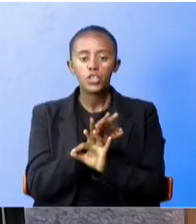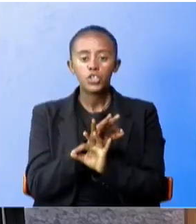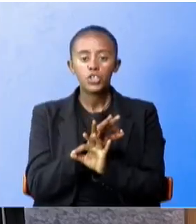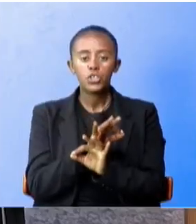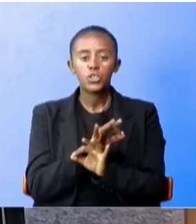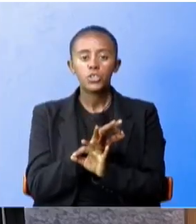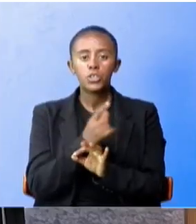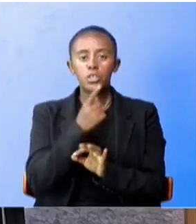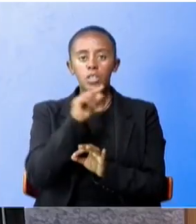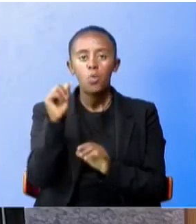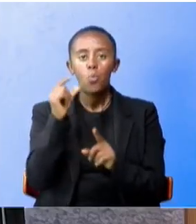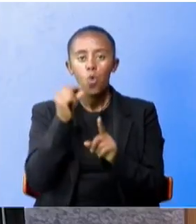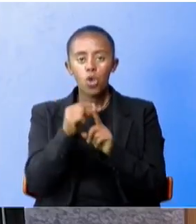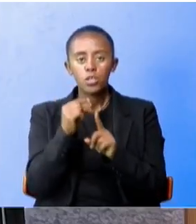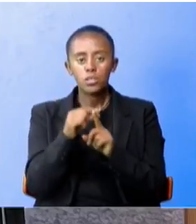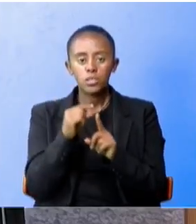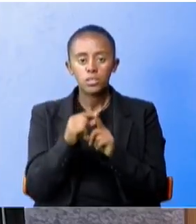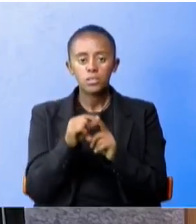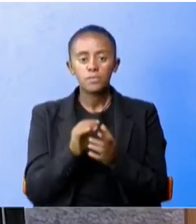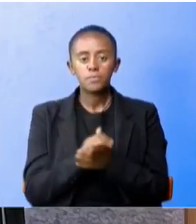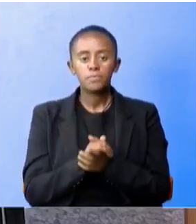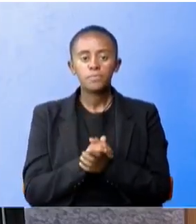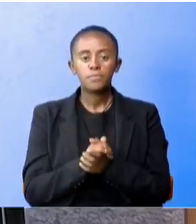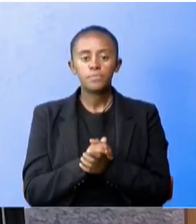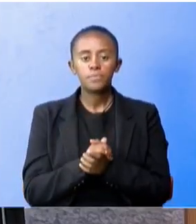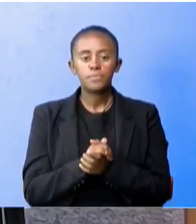the words